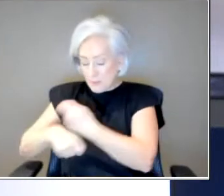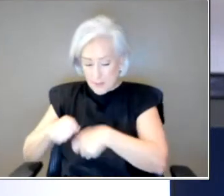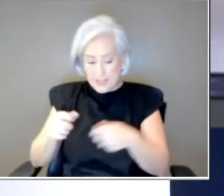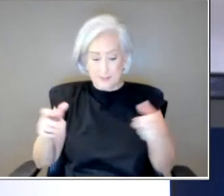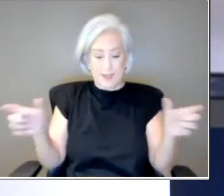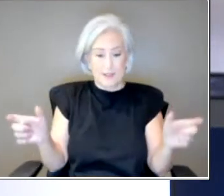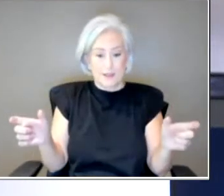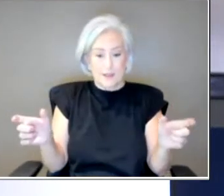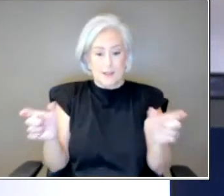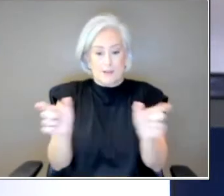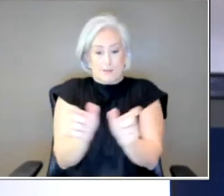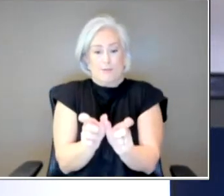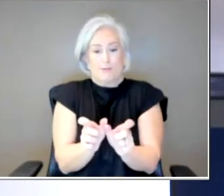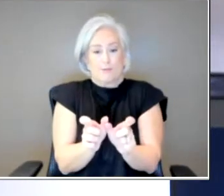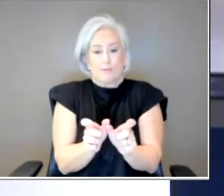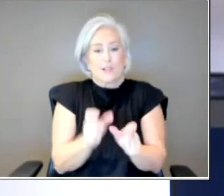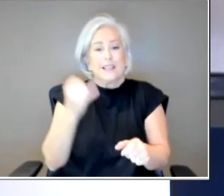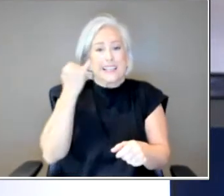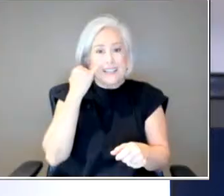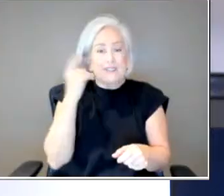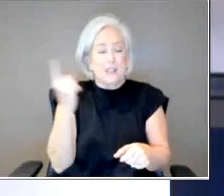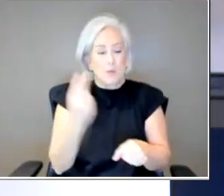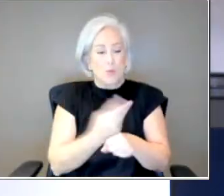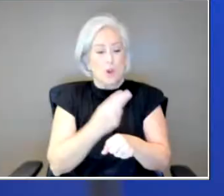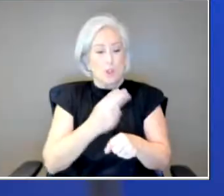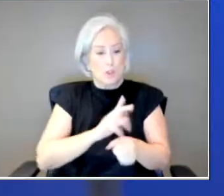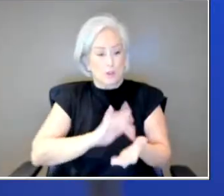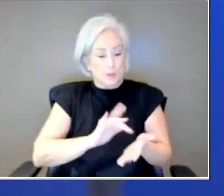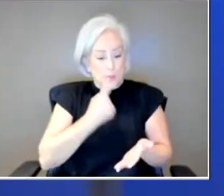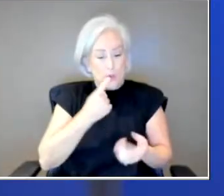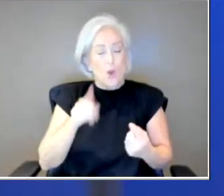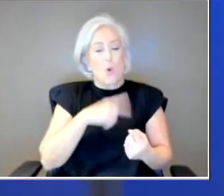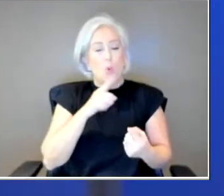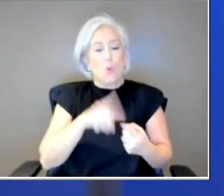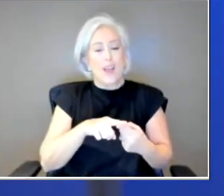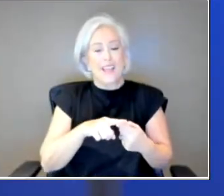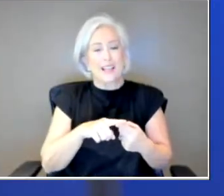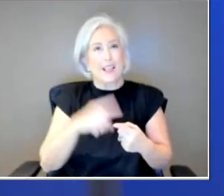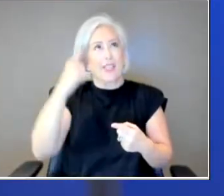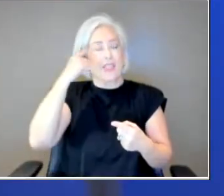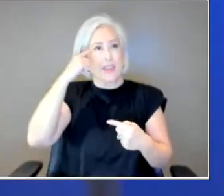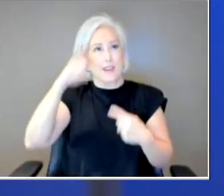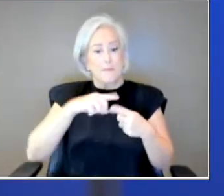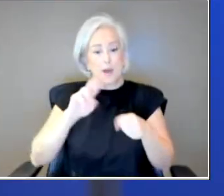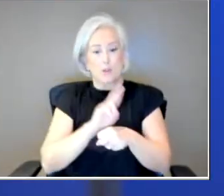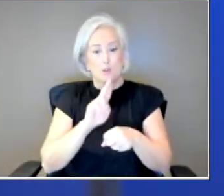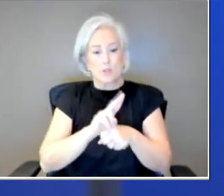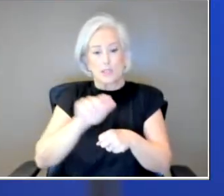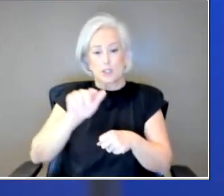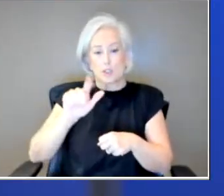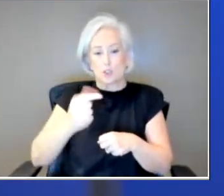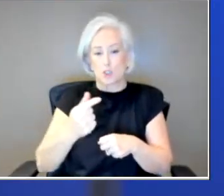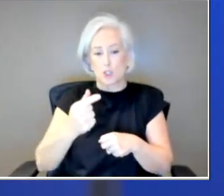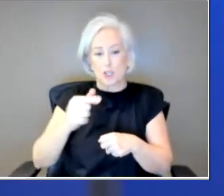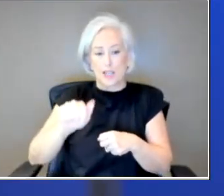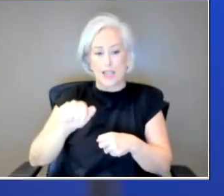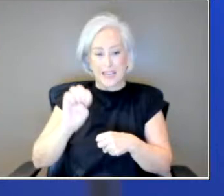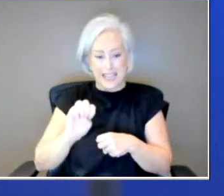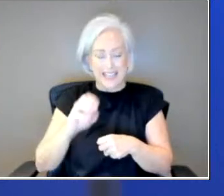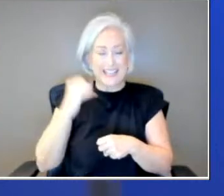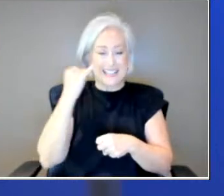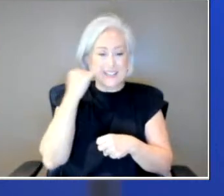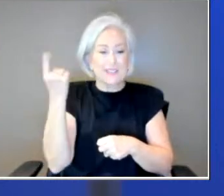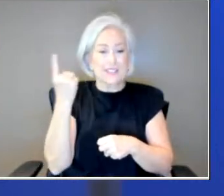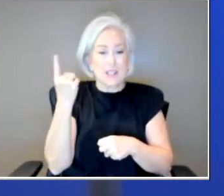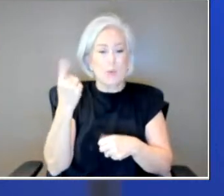then consider the GAE? Yeah, so really it's anyone who feels like their knee pain is uncontrolled with whatever they're trying